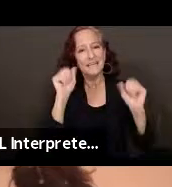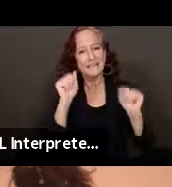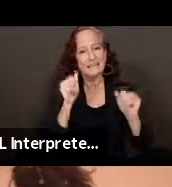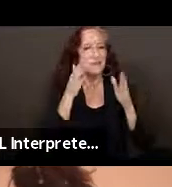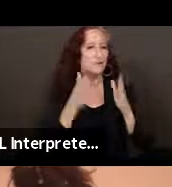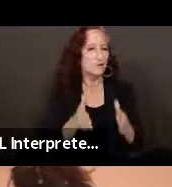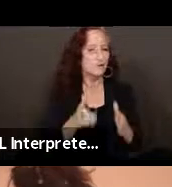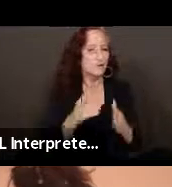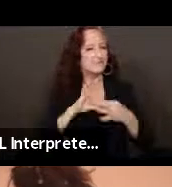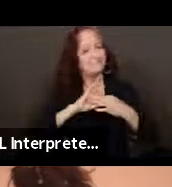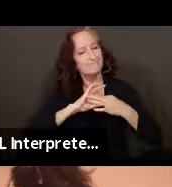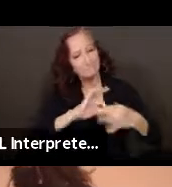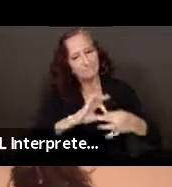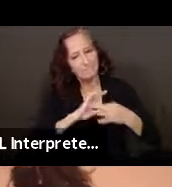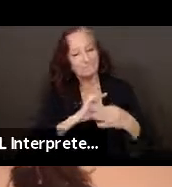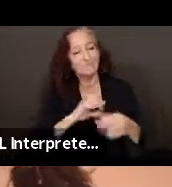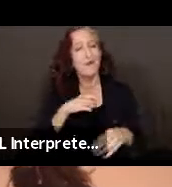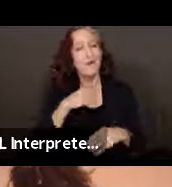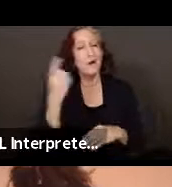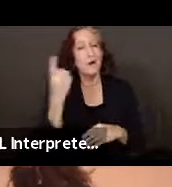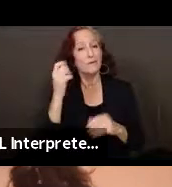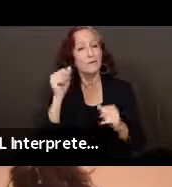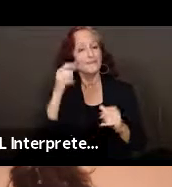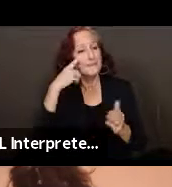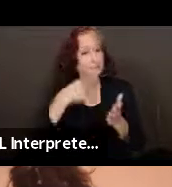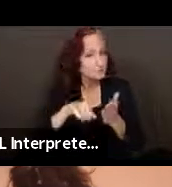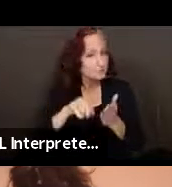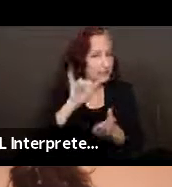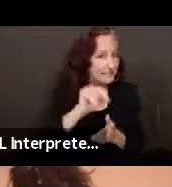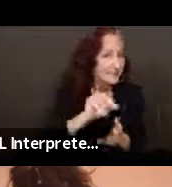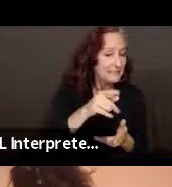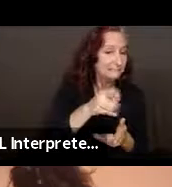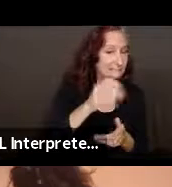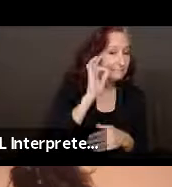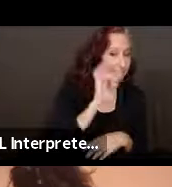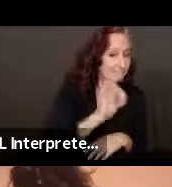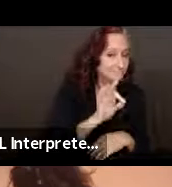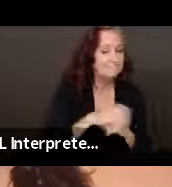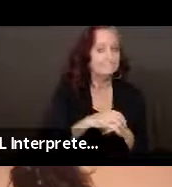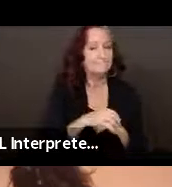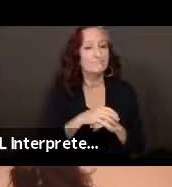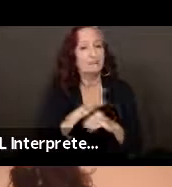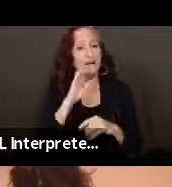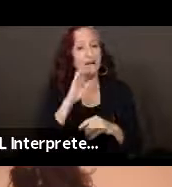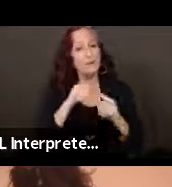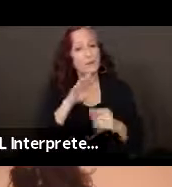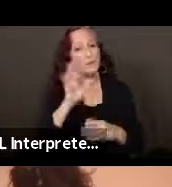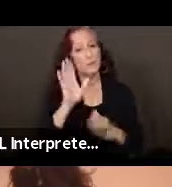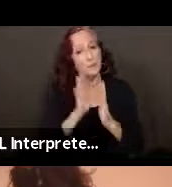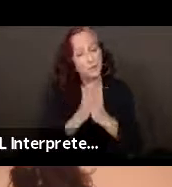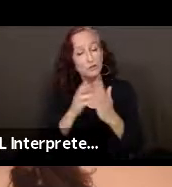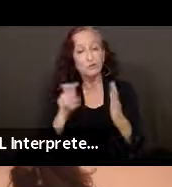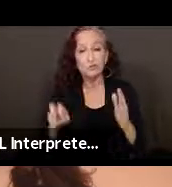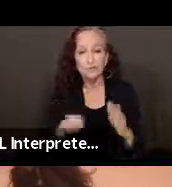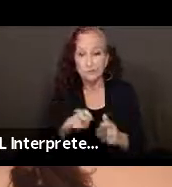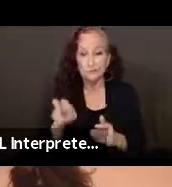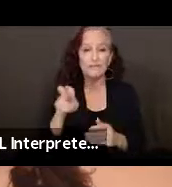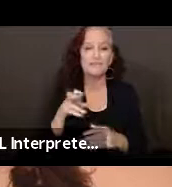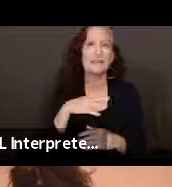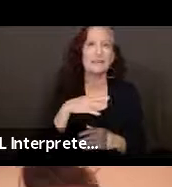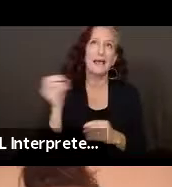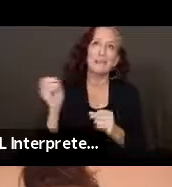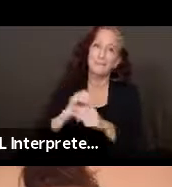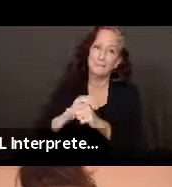year in terms of us checking in with each other and chatting about your book journey and this difficult pandemic journey and